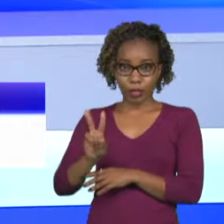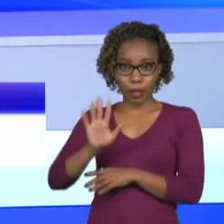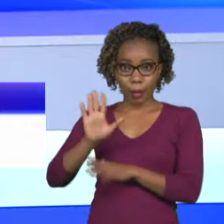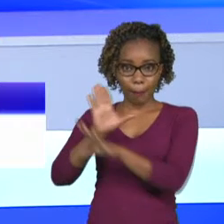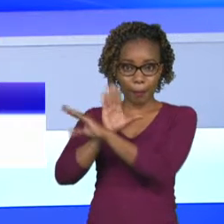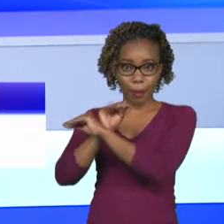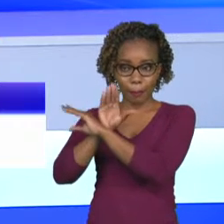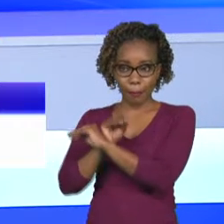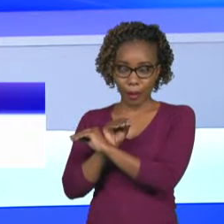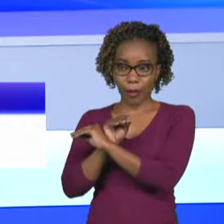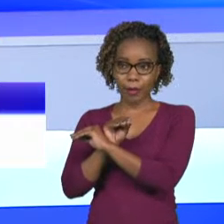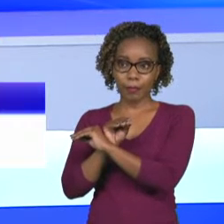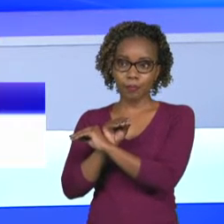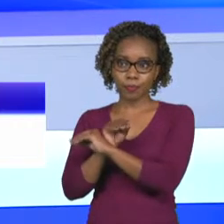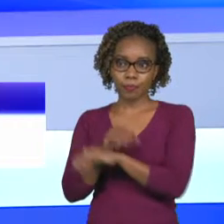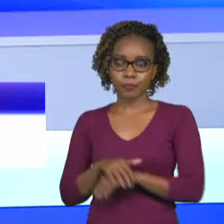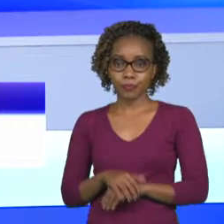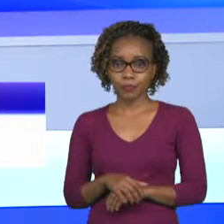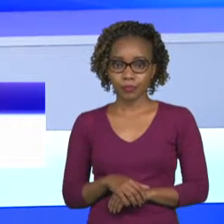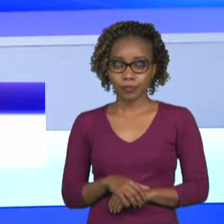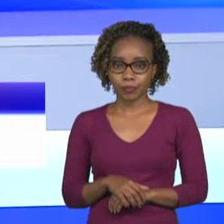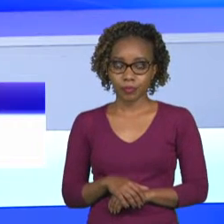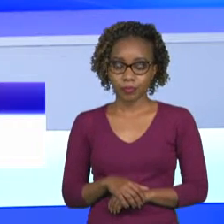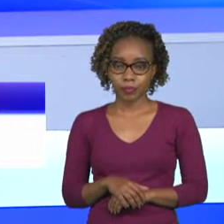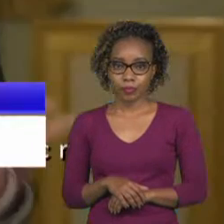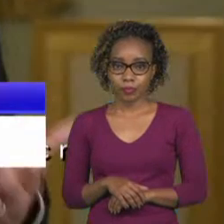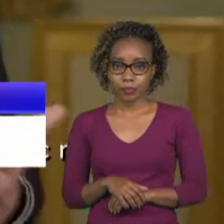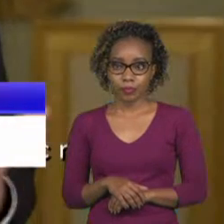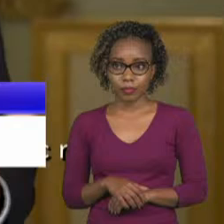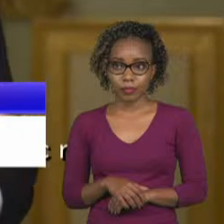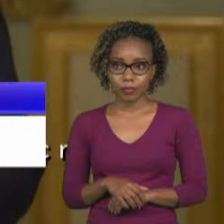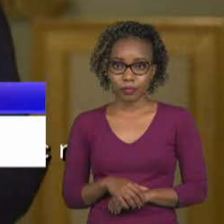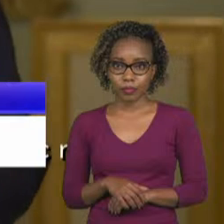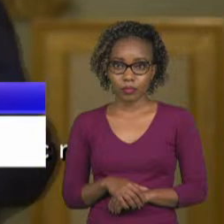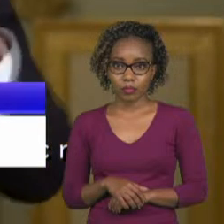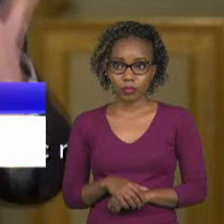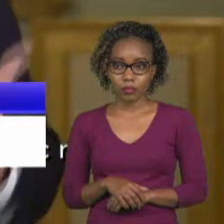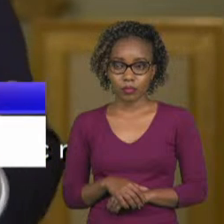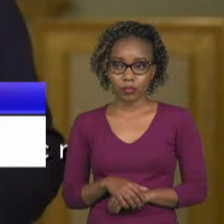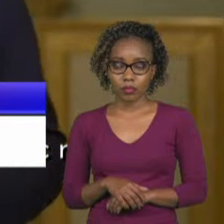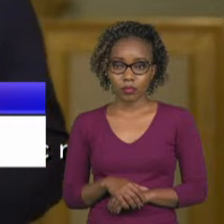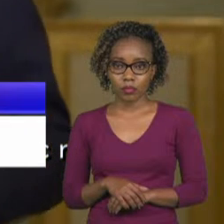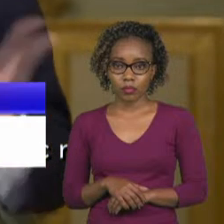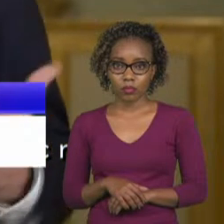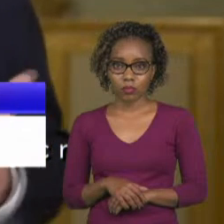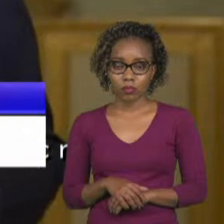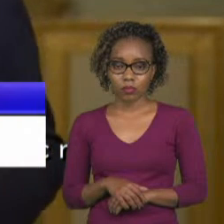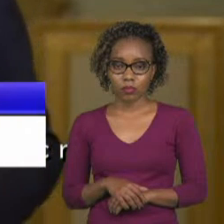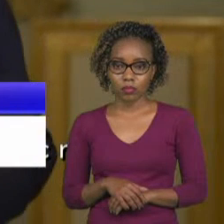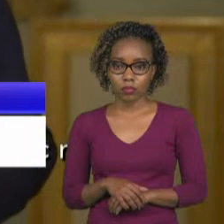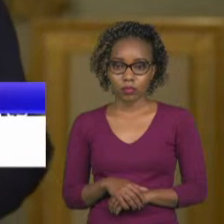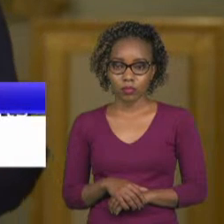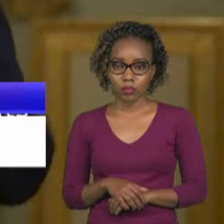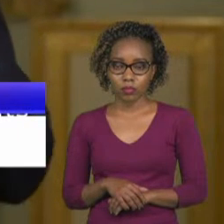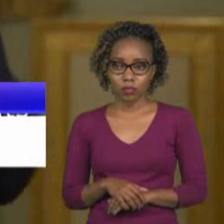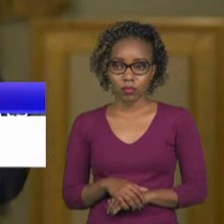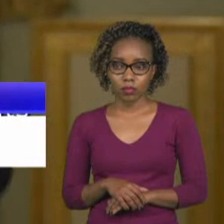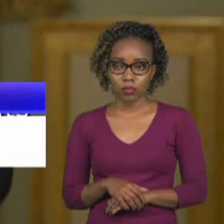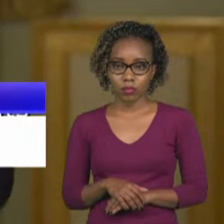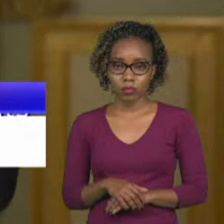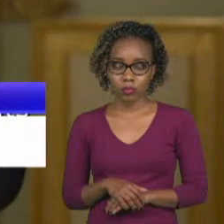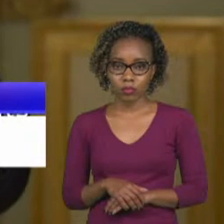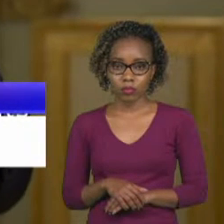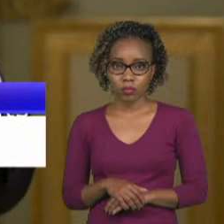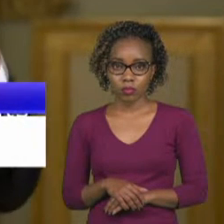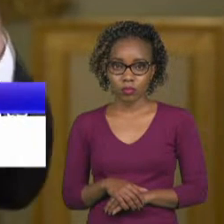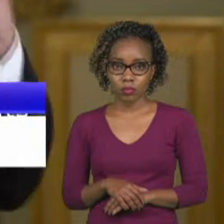webinar held amid the raging pandemic. Il ne faut pas oublier, au-delà du vaccin, de la recherche, que cette